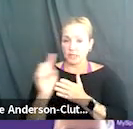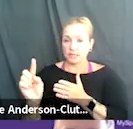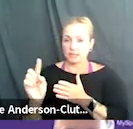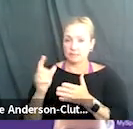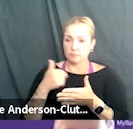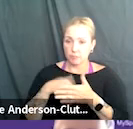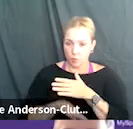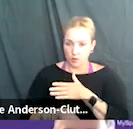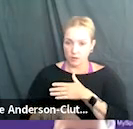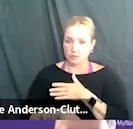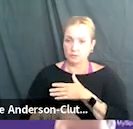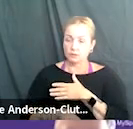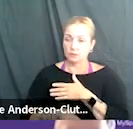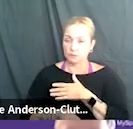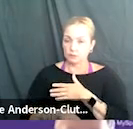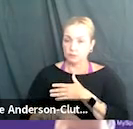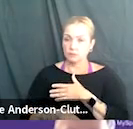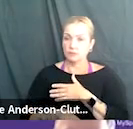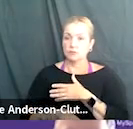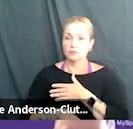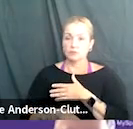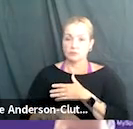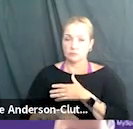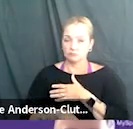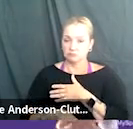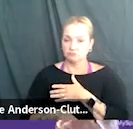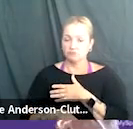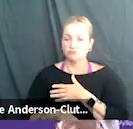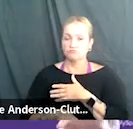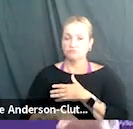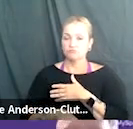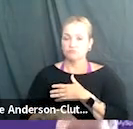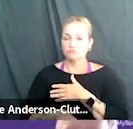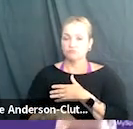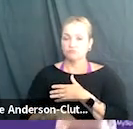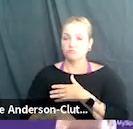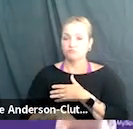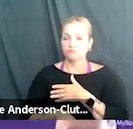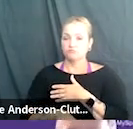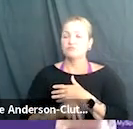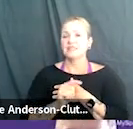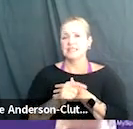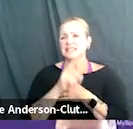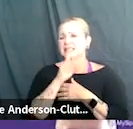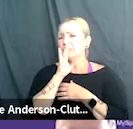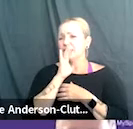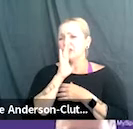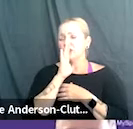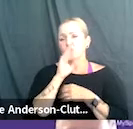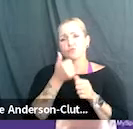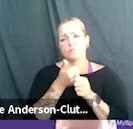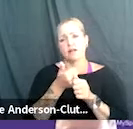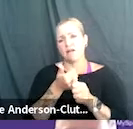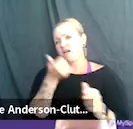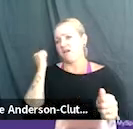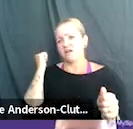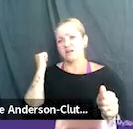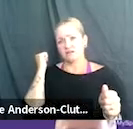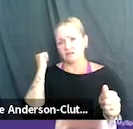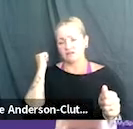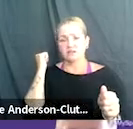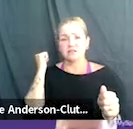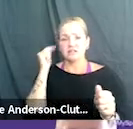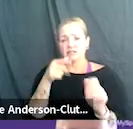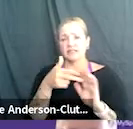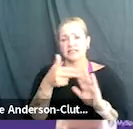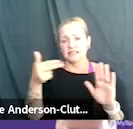weeks by spontaneous vaginal delivery. And his speech milestones were really delayed, and he was diagnosed with a global developmental delay